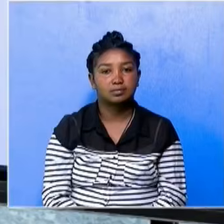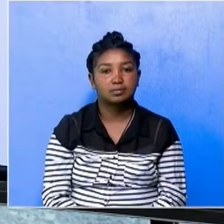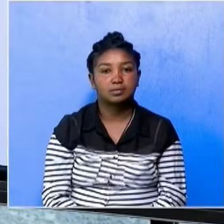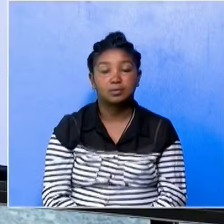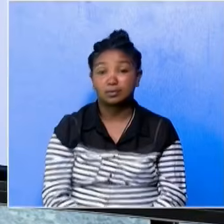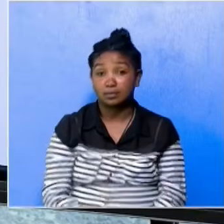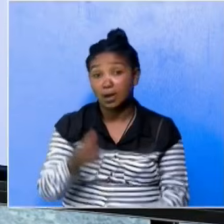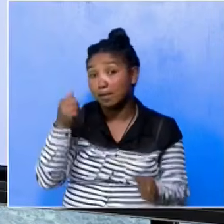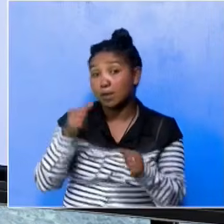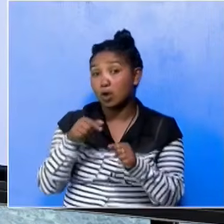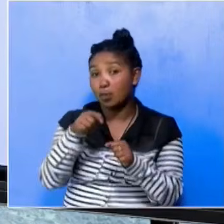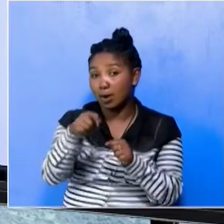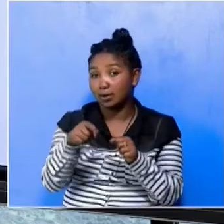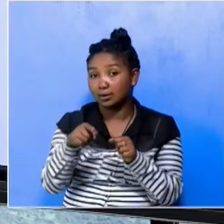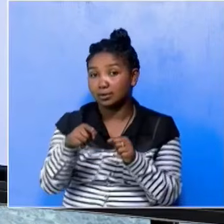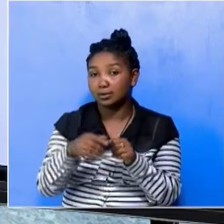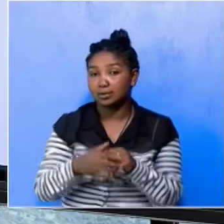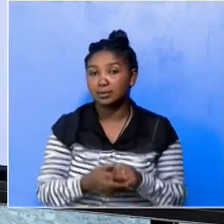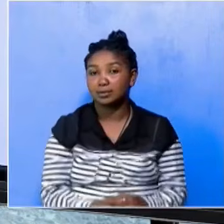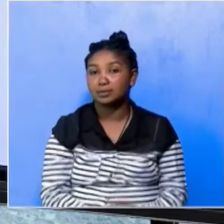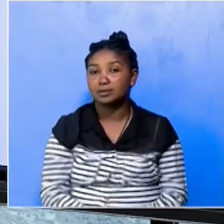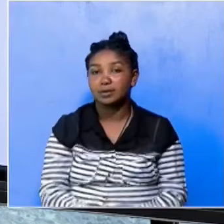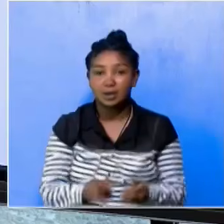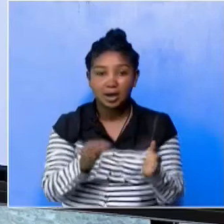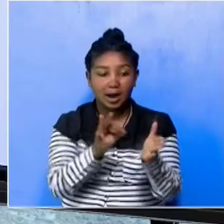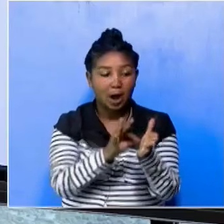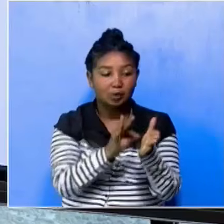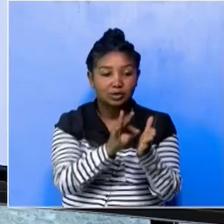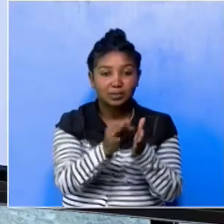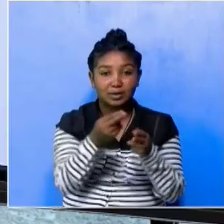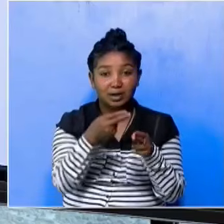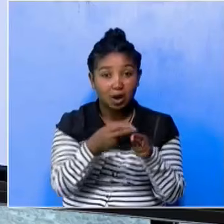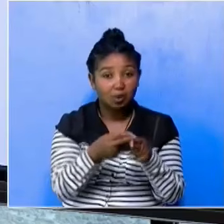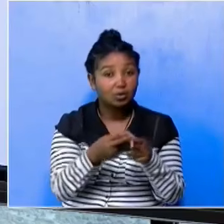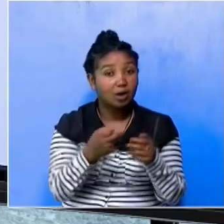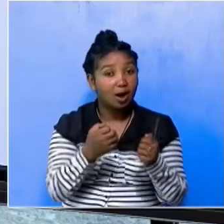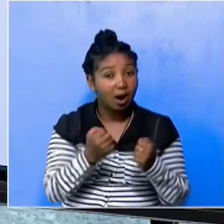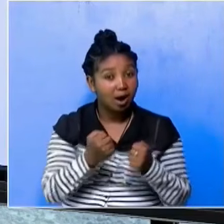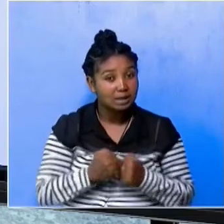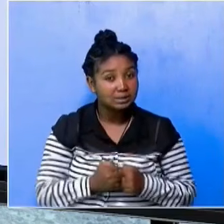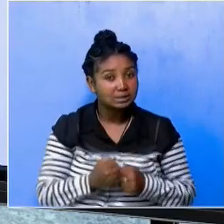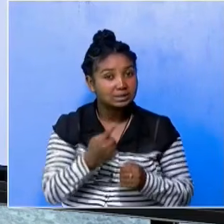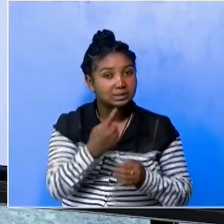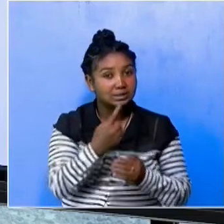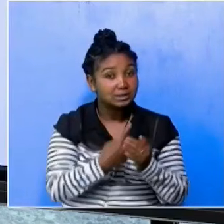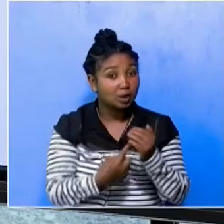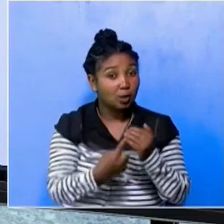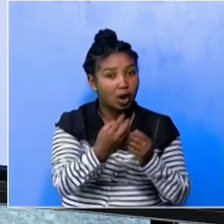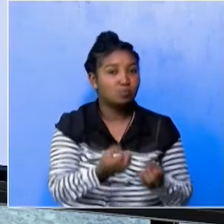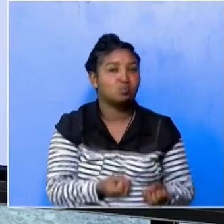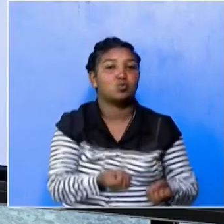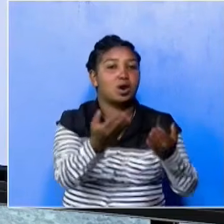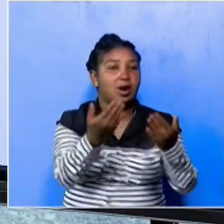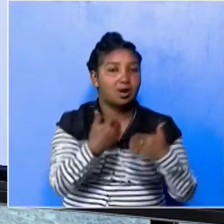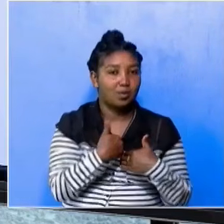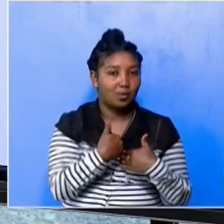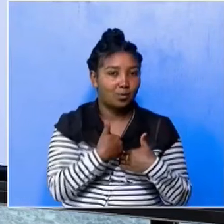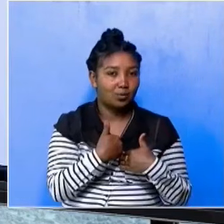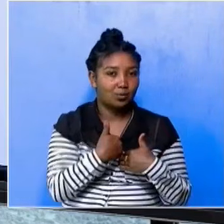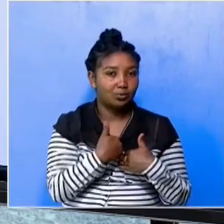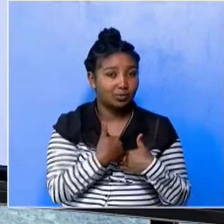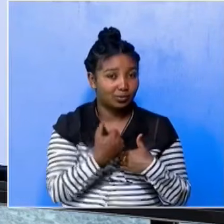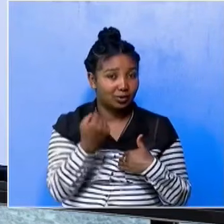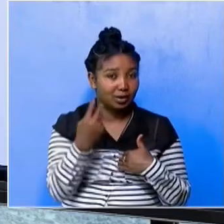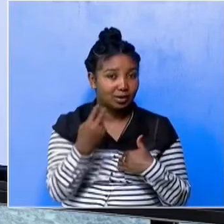Bear your mind. Countable noun has singular and plural form.